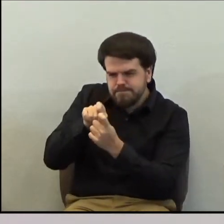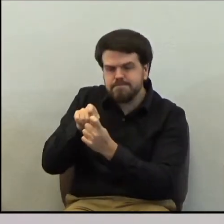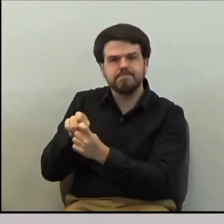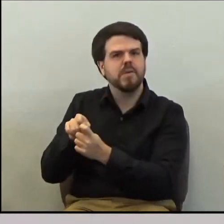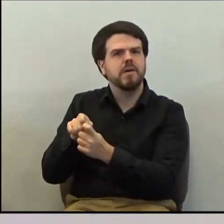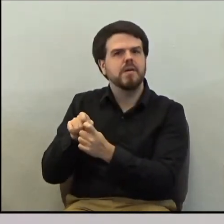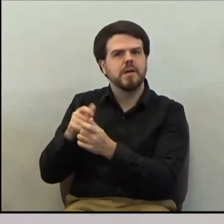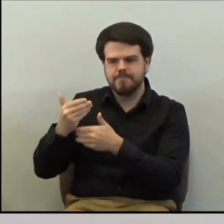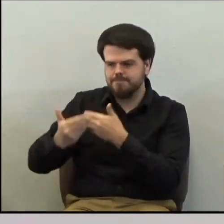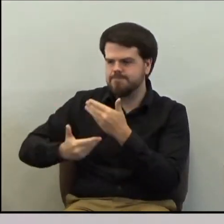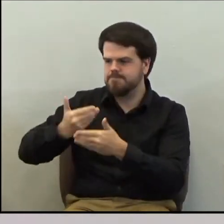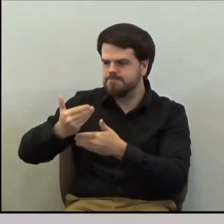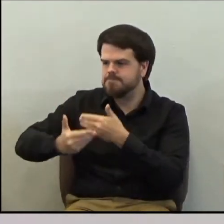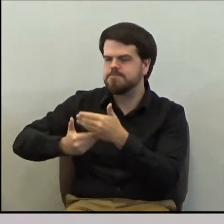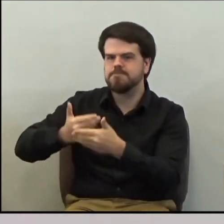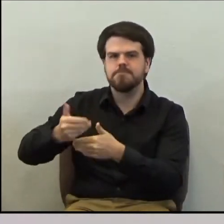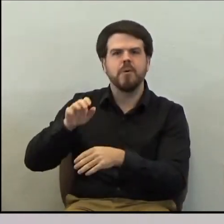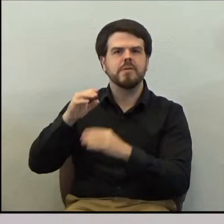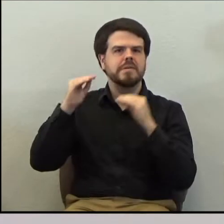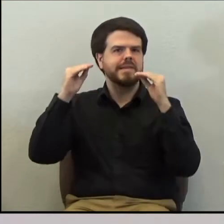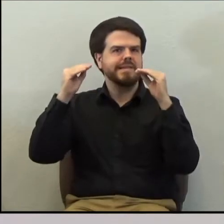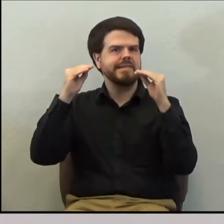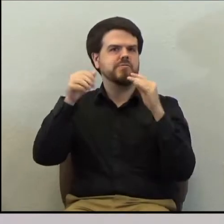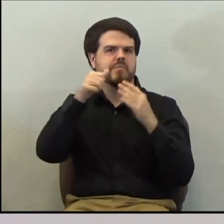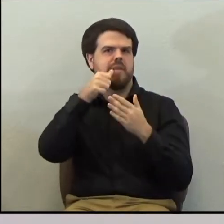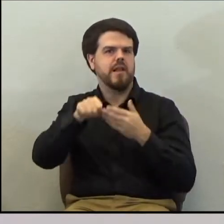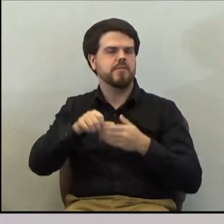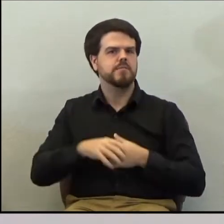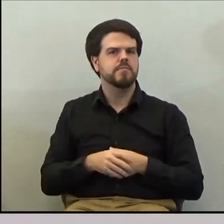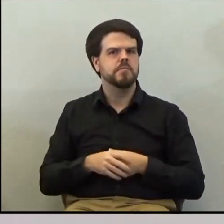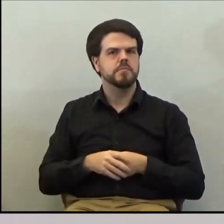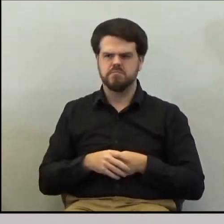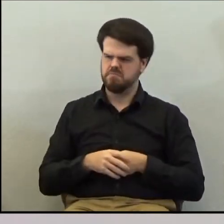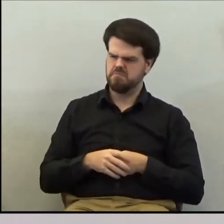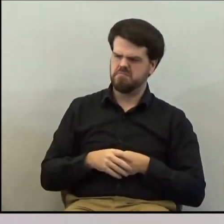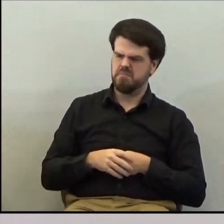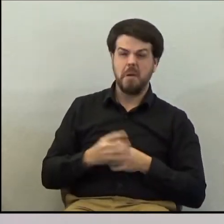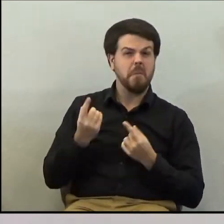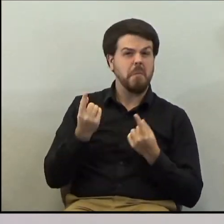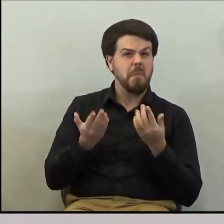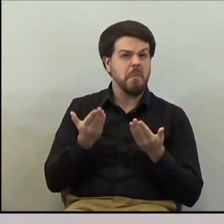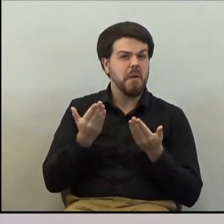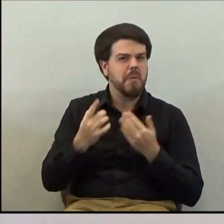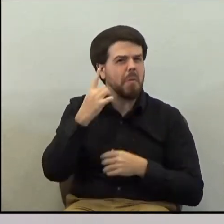worked their way through the letter. We might ask, well, would they have taken a whole year?